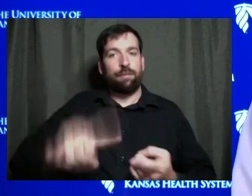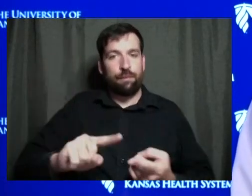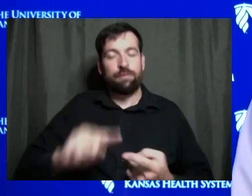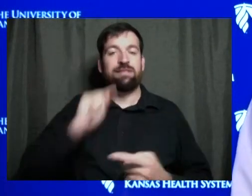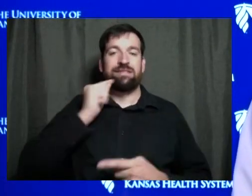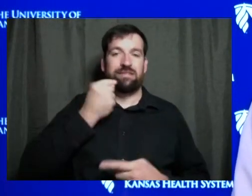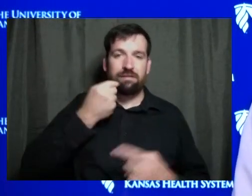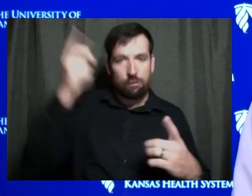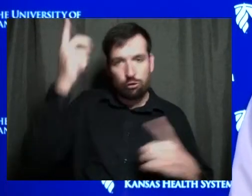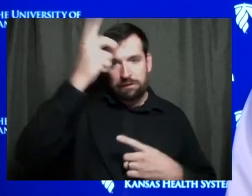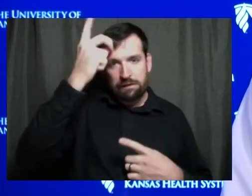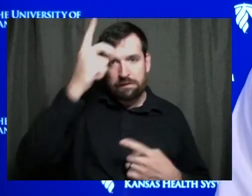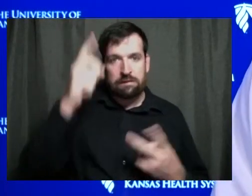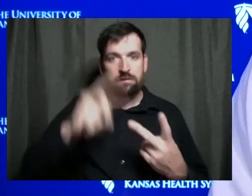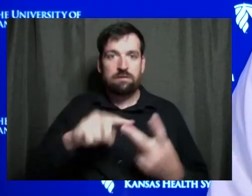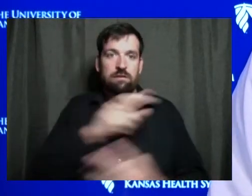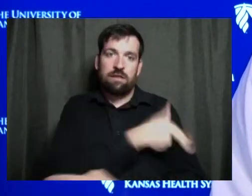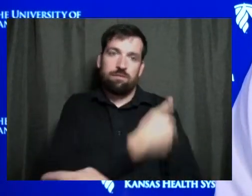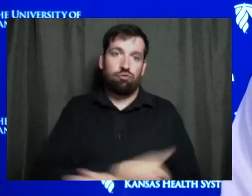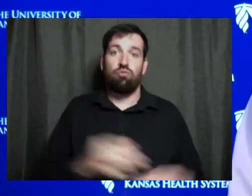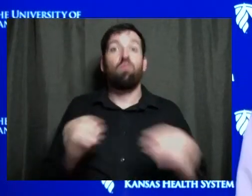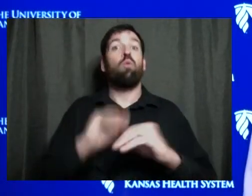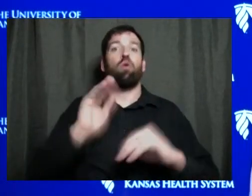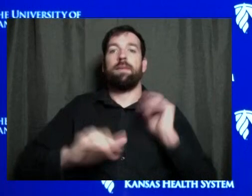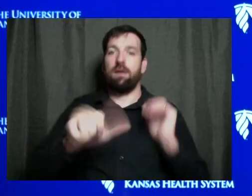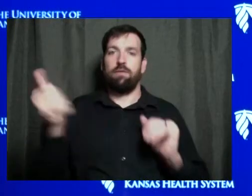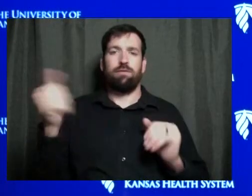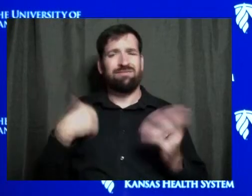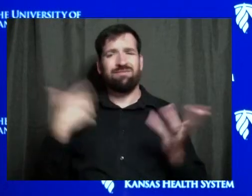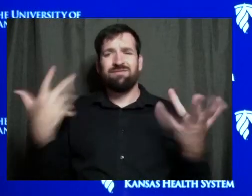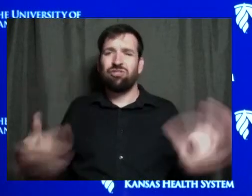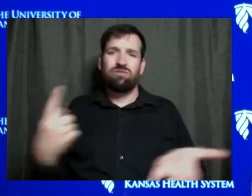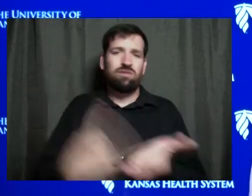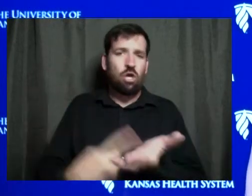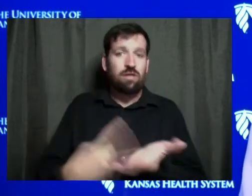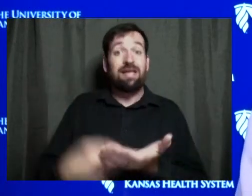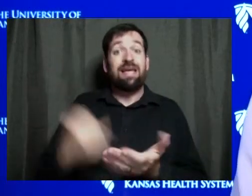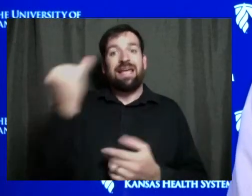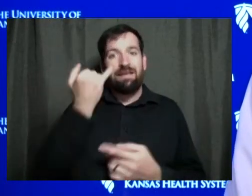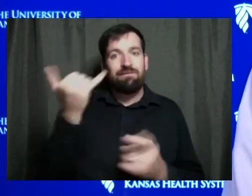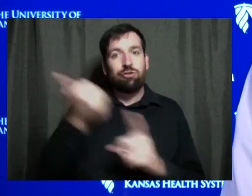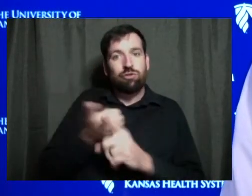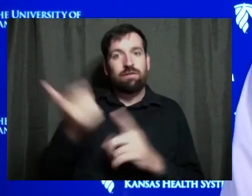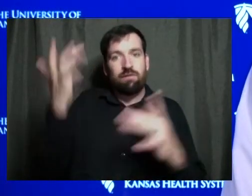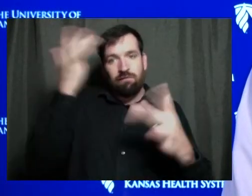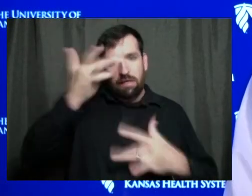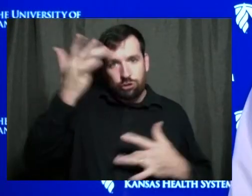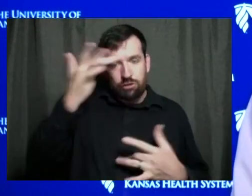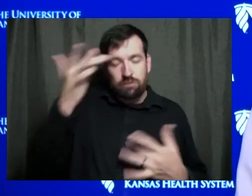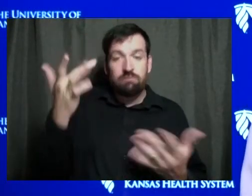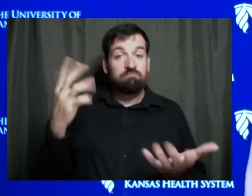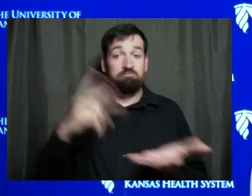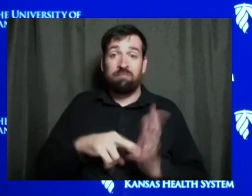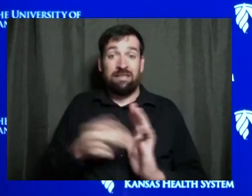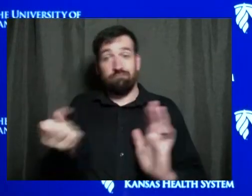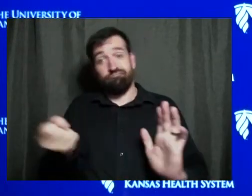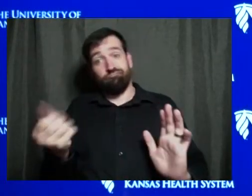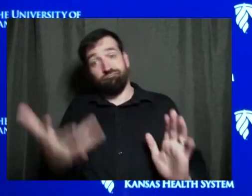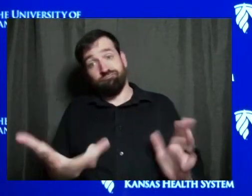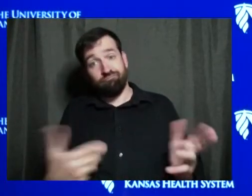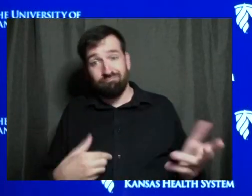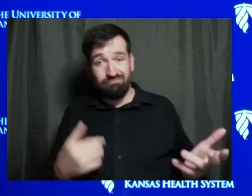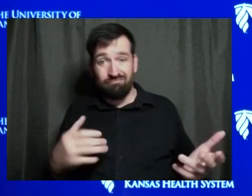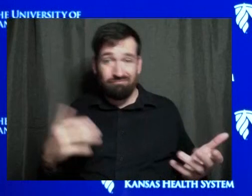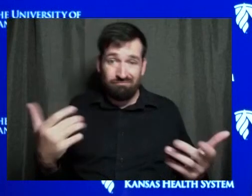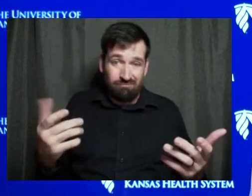by anything. Because, of course, we have talked about this before. If you get the infection, you are rolling the dice, and you certainly are at risk of those